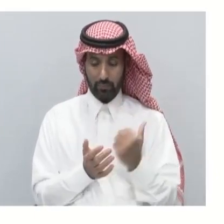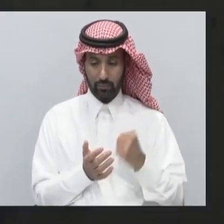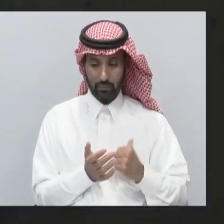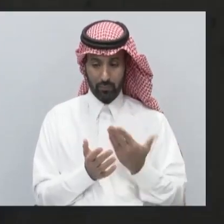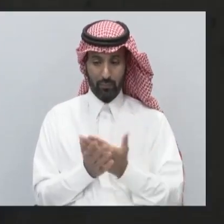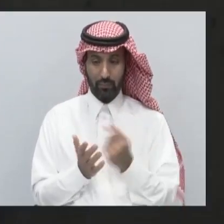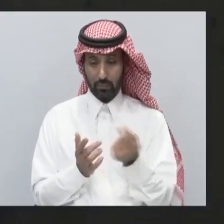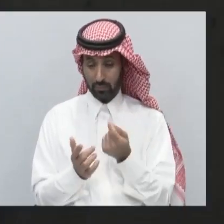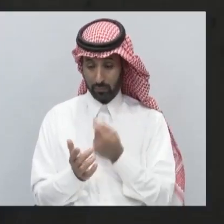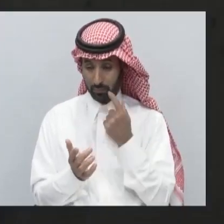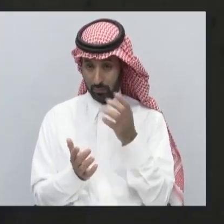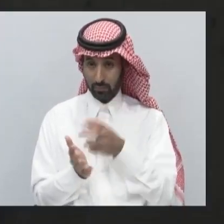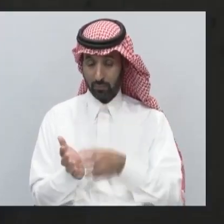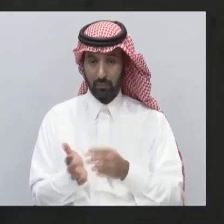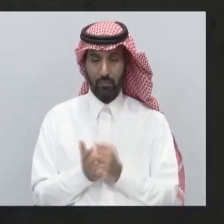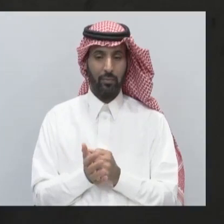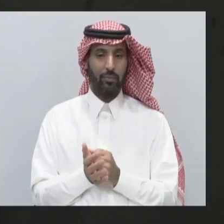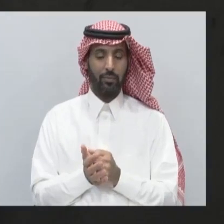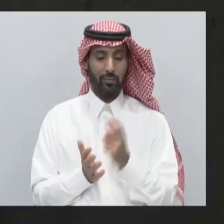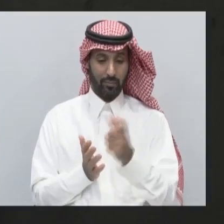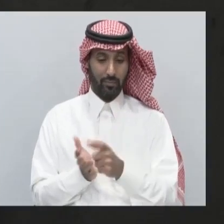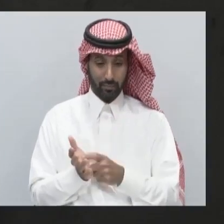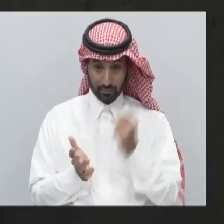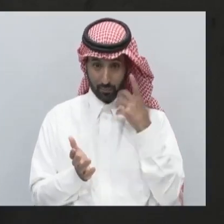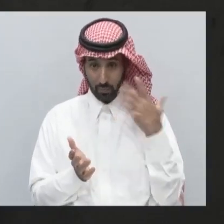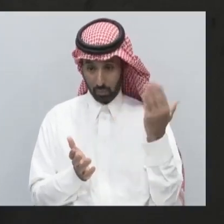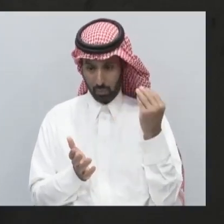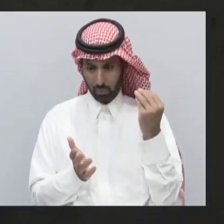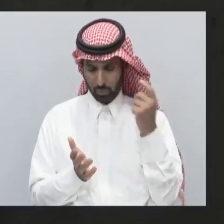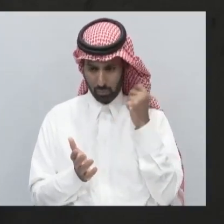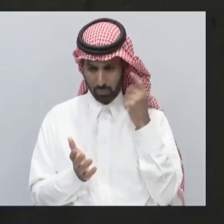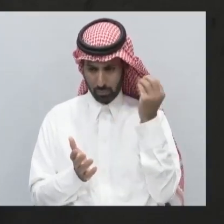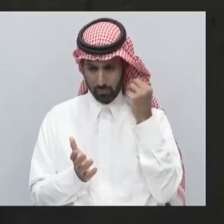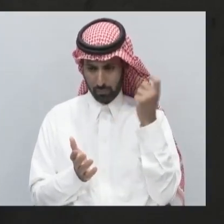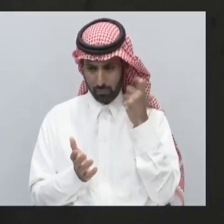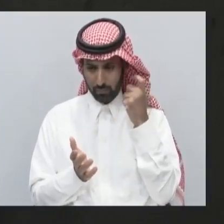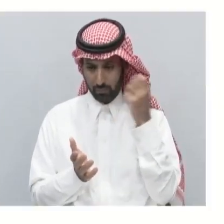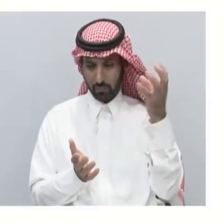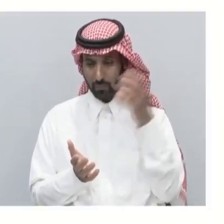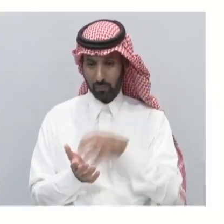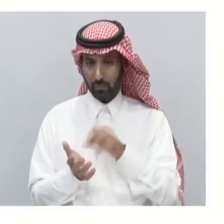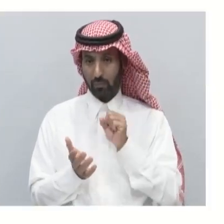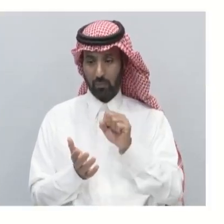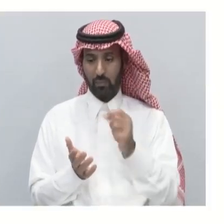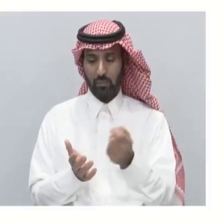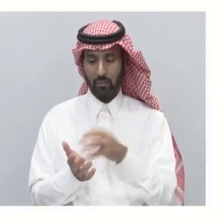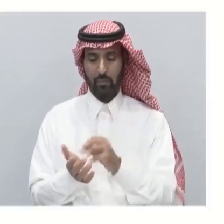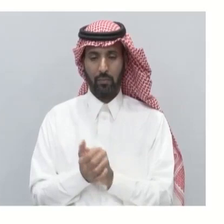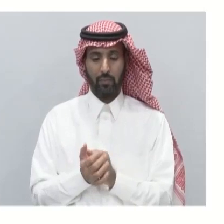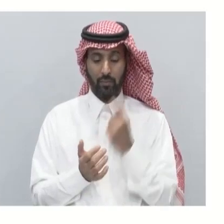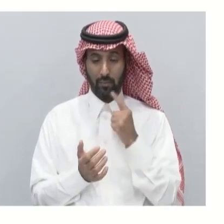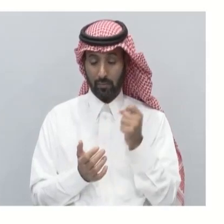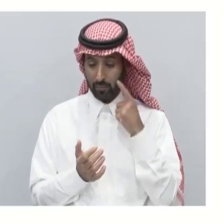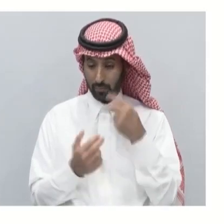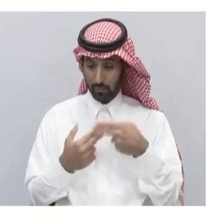will write it down. We brainstormed ideas. Now we will start writing our own ideas. I will